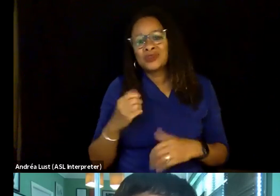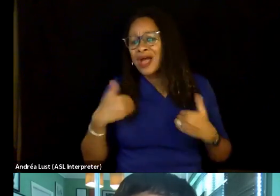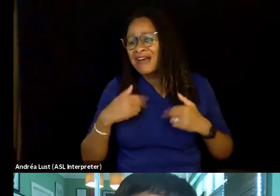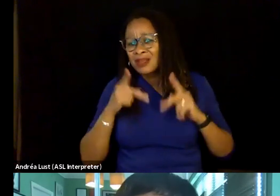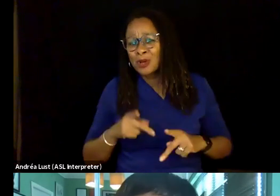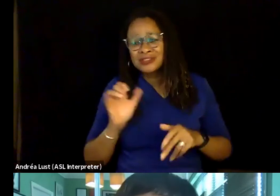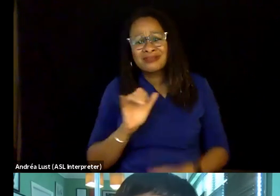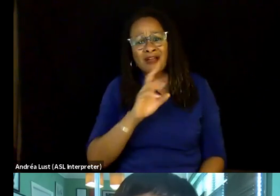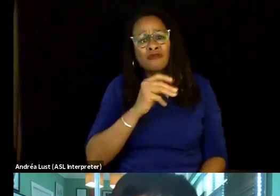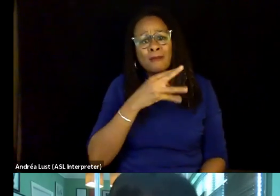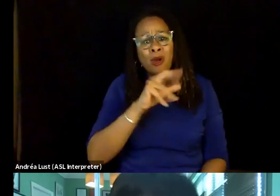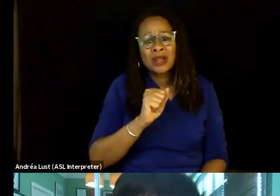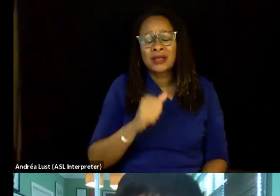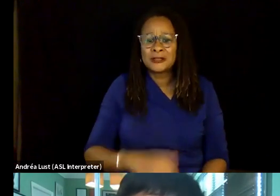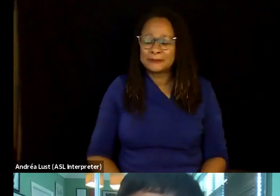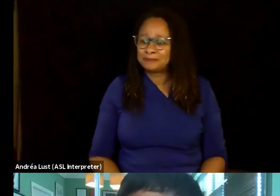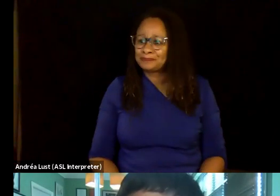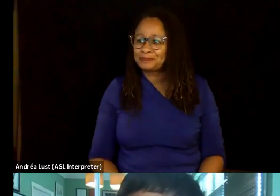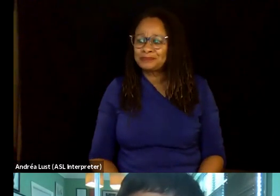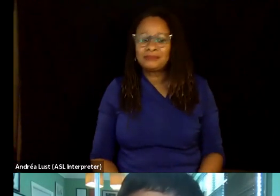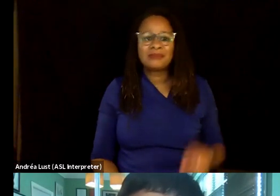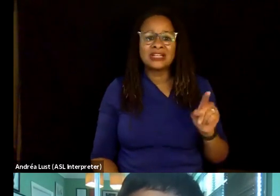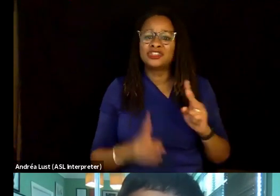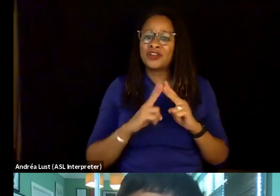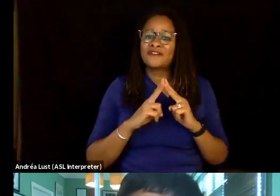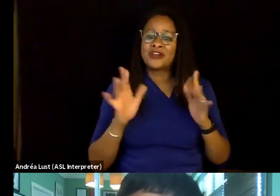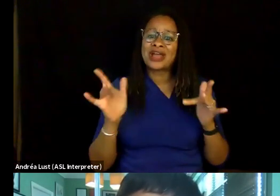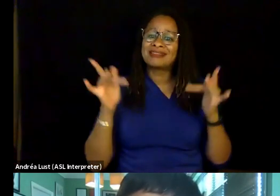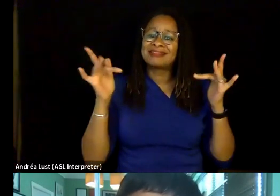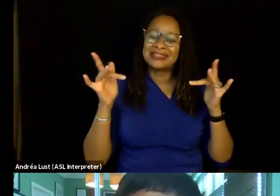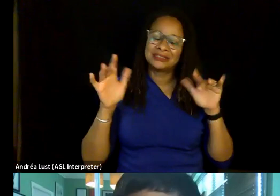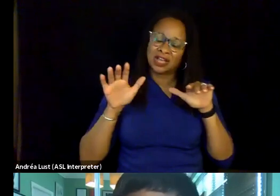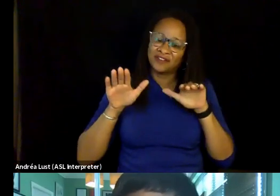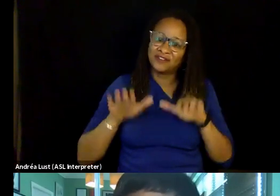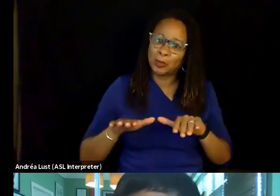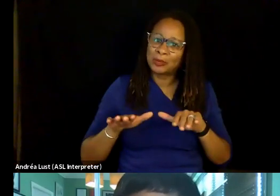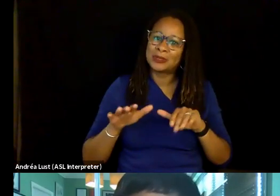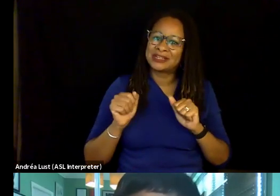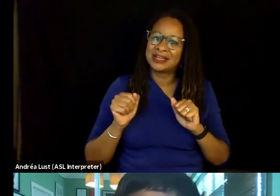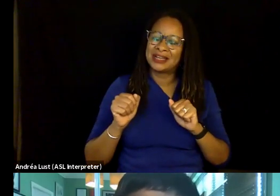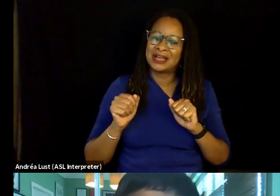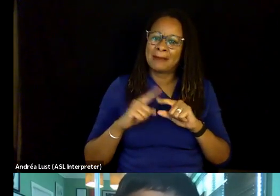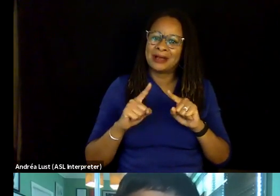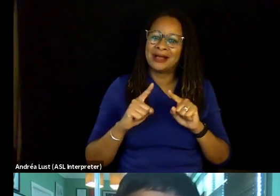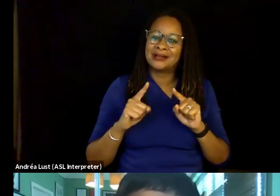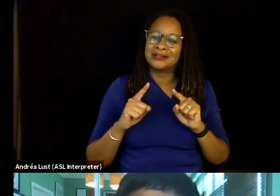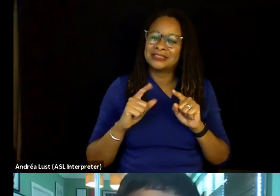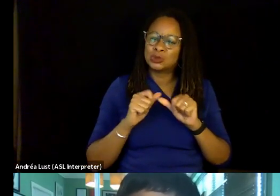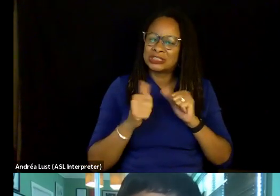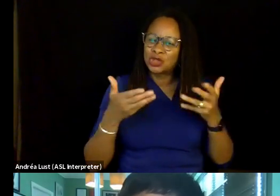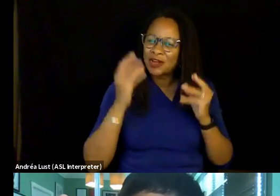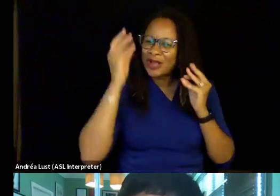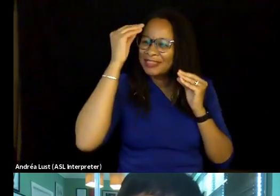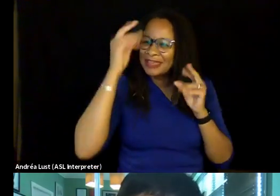was, she kept a very light footprint, but she was a thinking